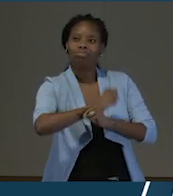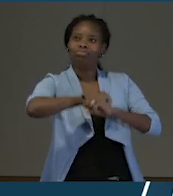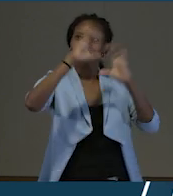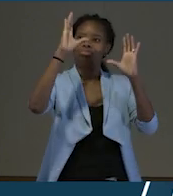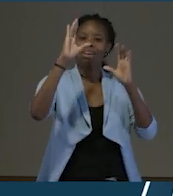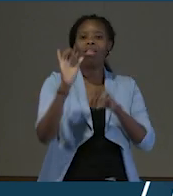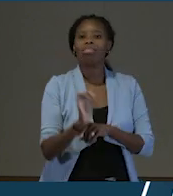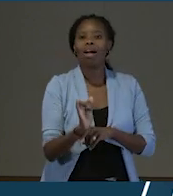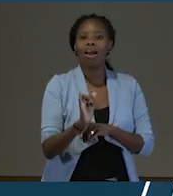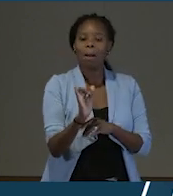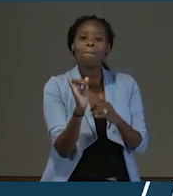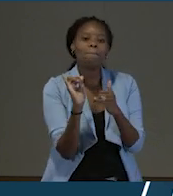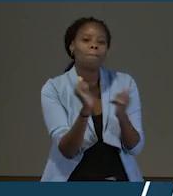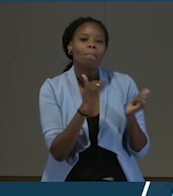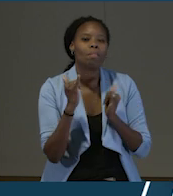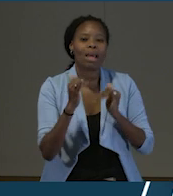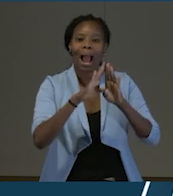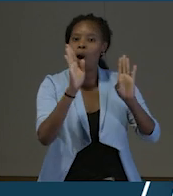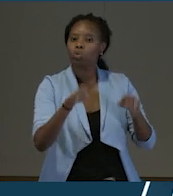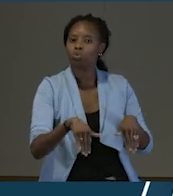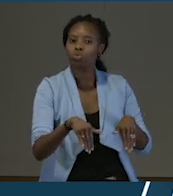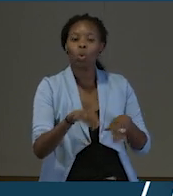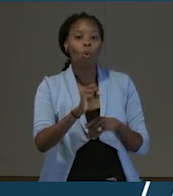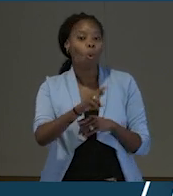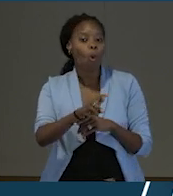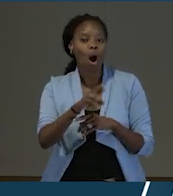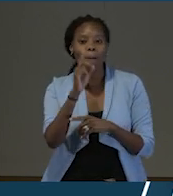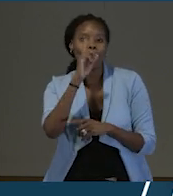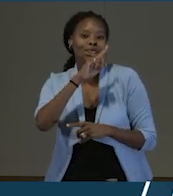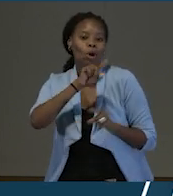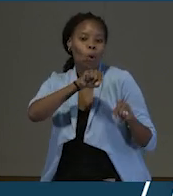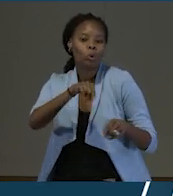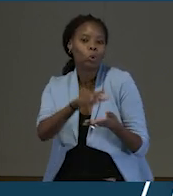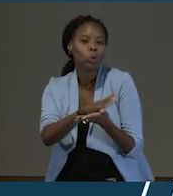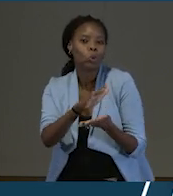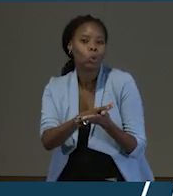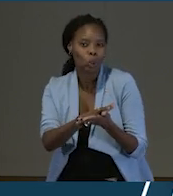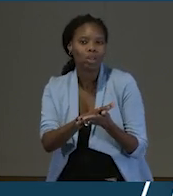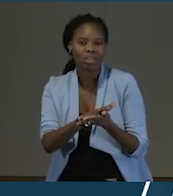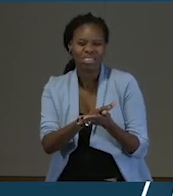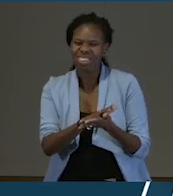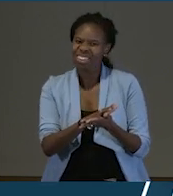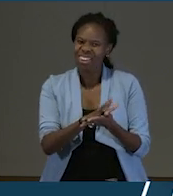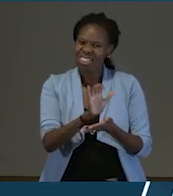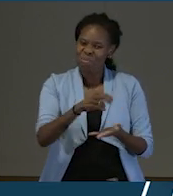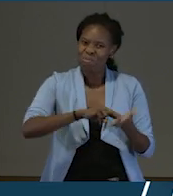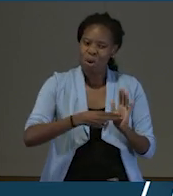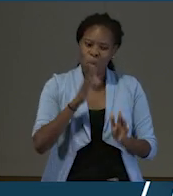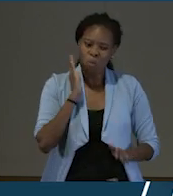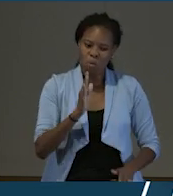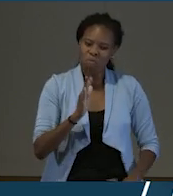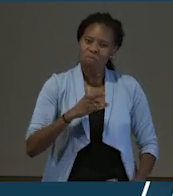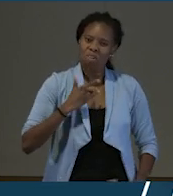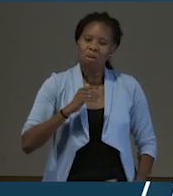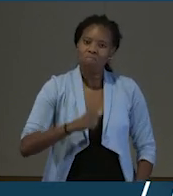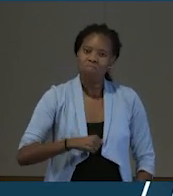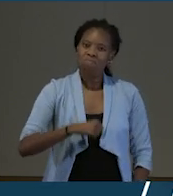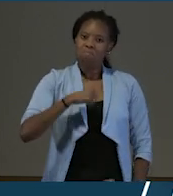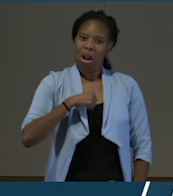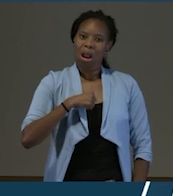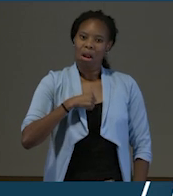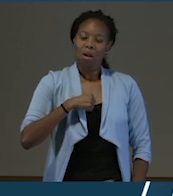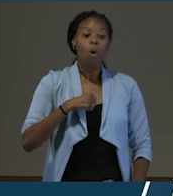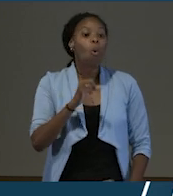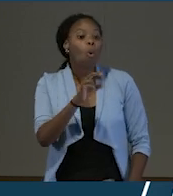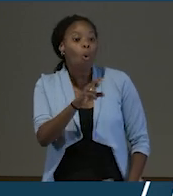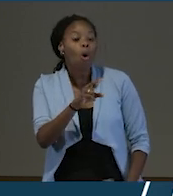can take on different roles and practice expressing those emotions. Like, again, feeling proud. How can we act out feeling proud? Feeling